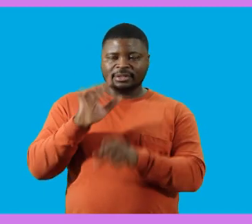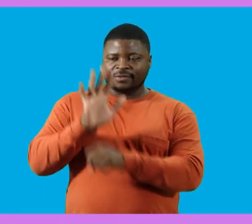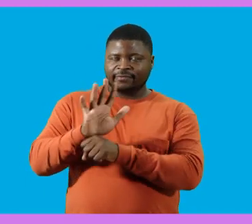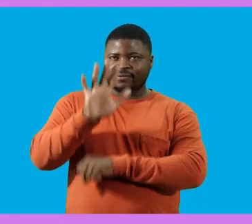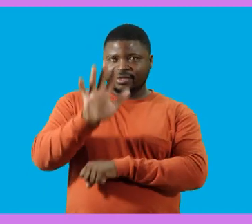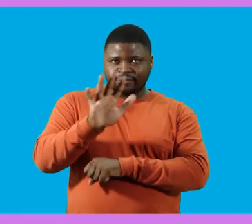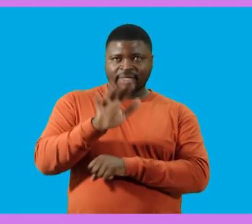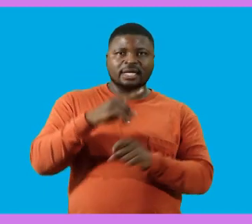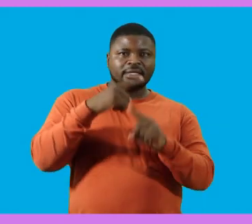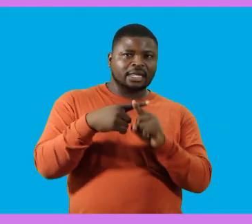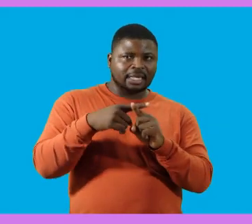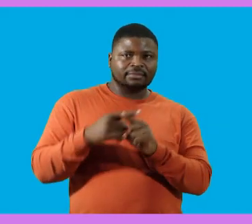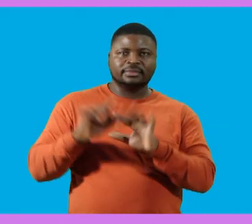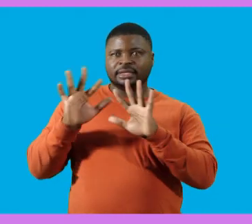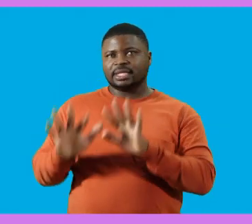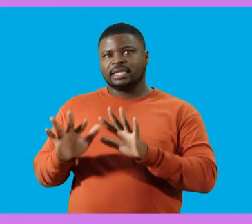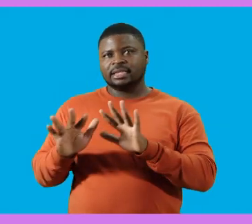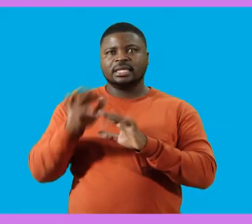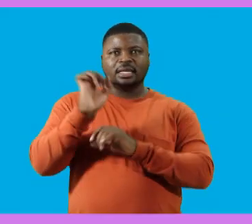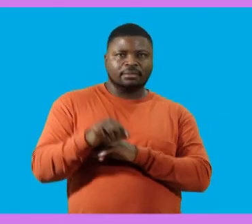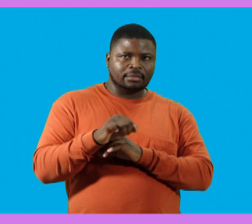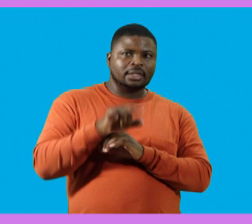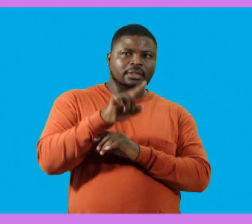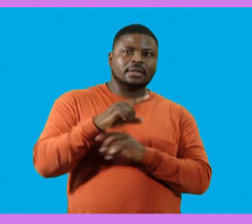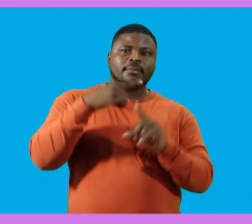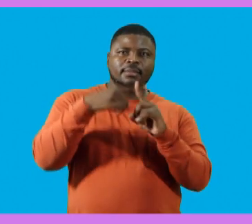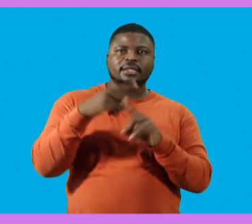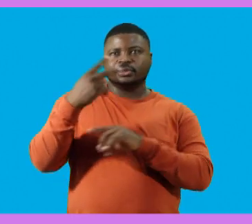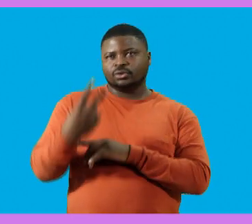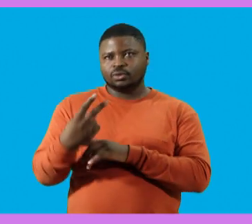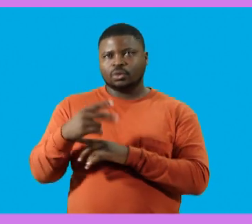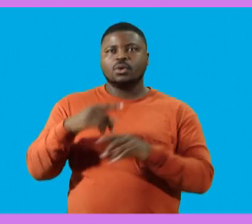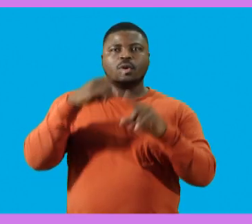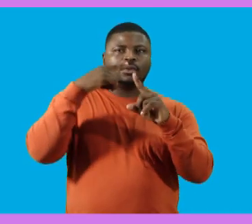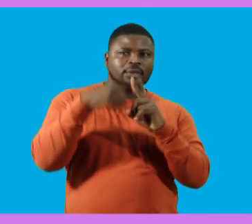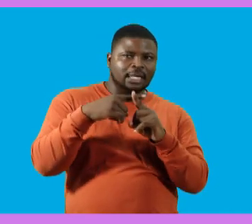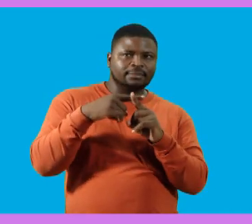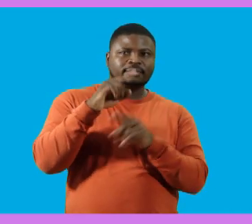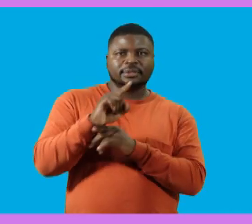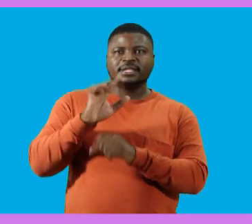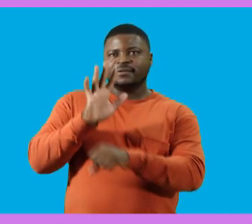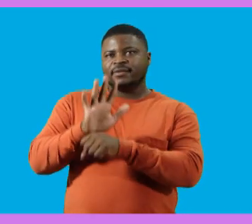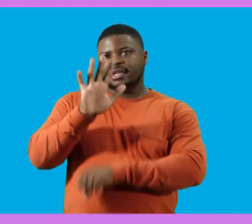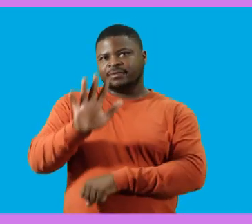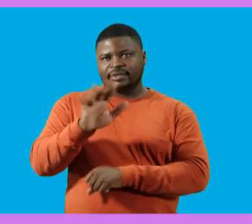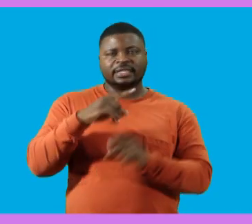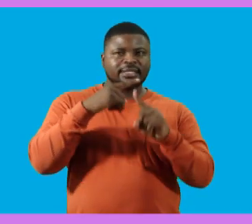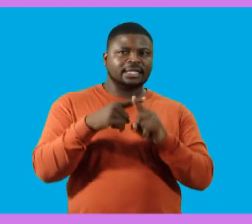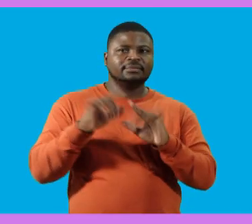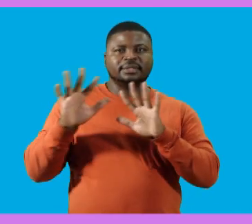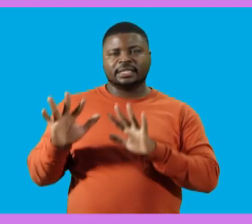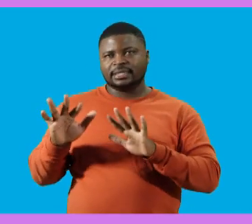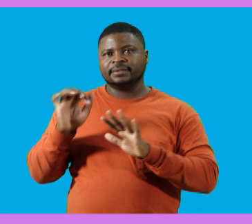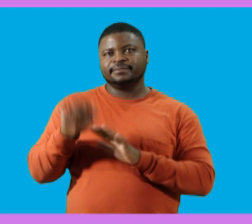times 15 times 10, and then plus 2 times